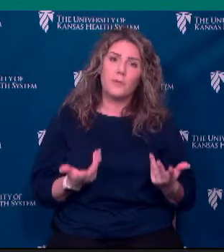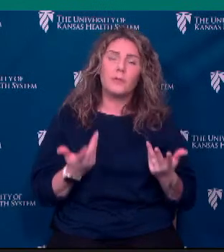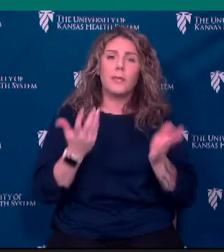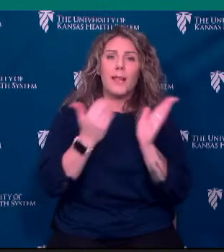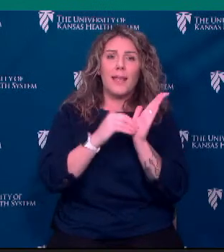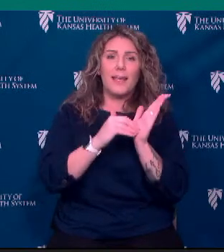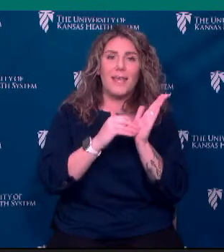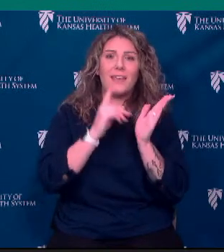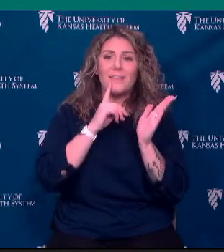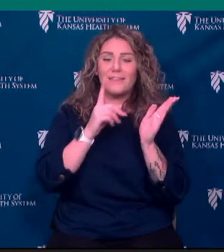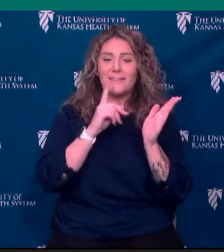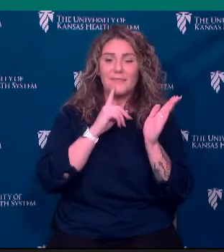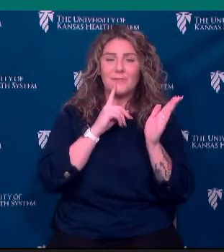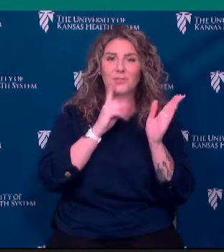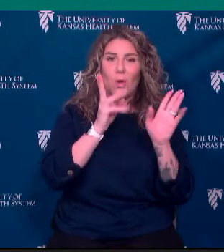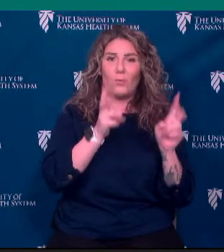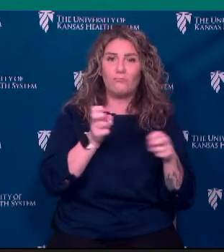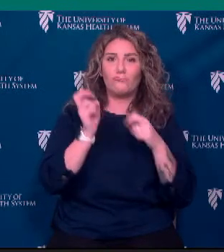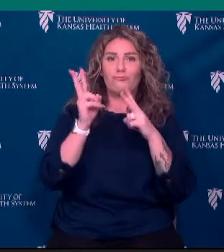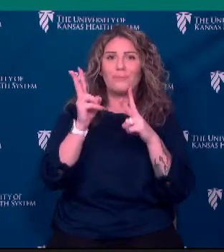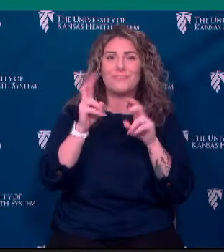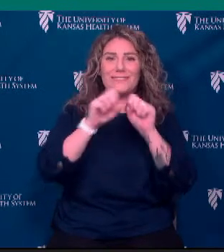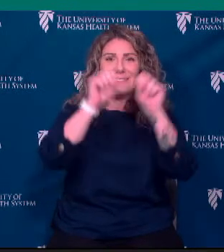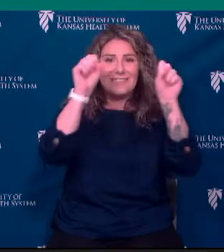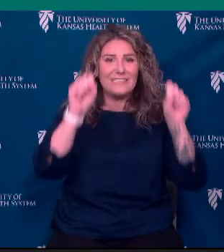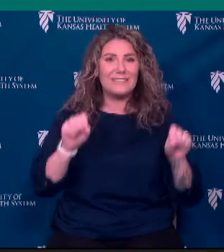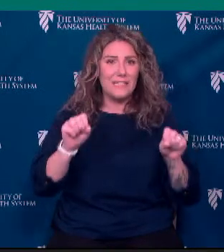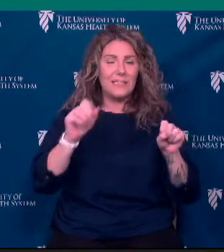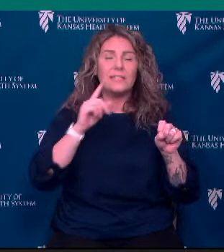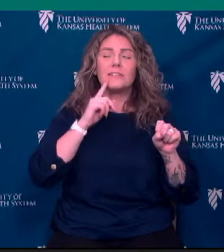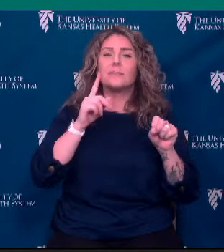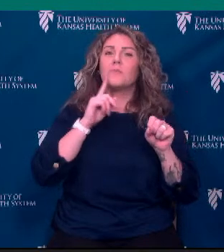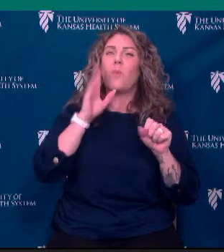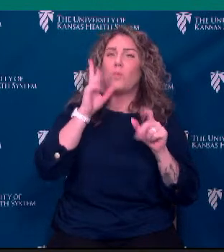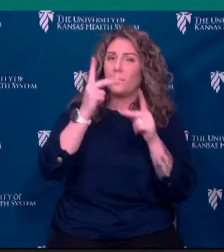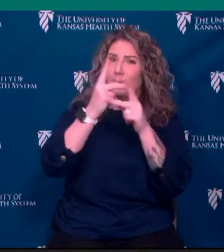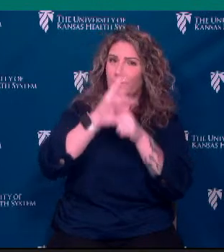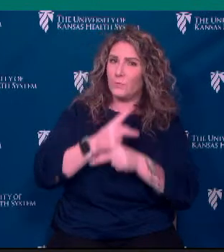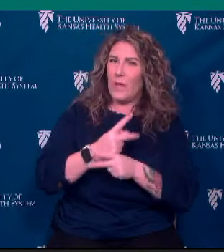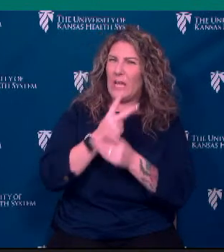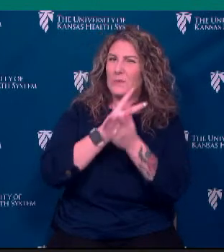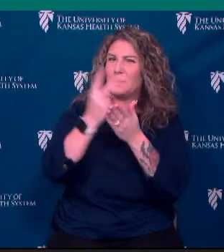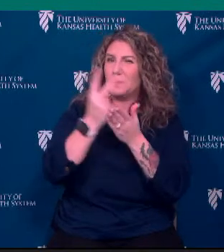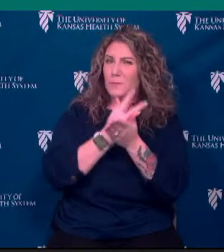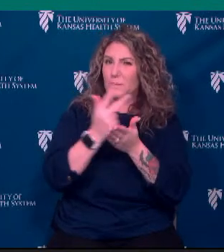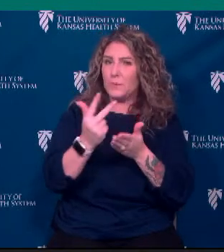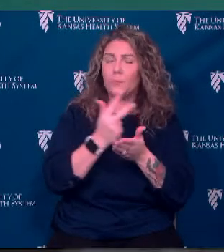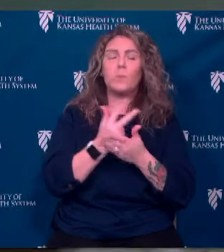just reloaded the system. It's going to take 2 to 3 weeks to clean that out again. I was on a